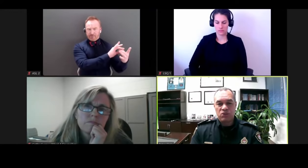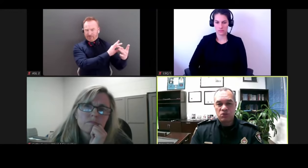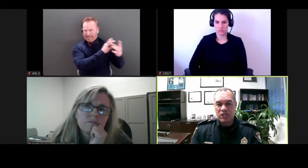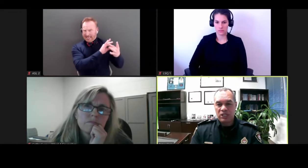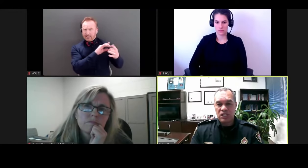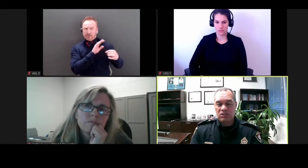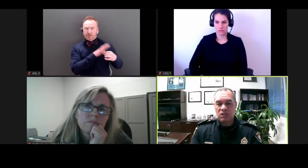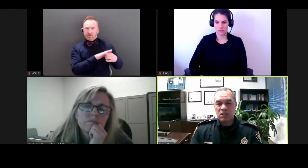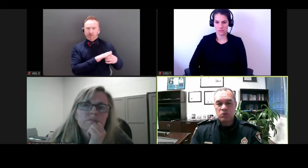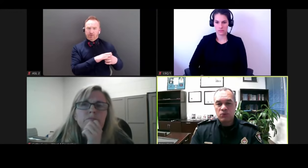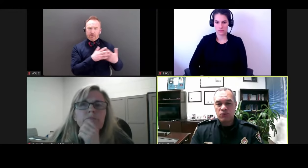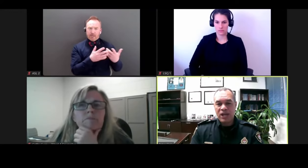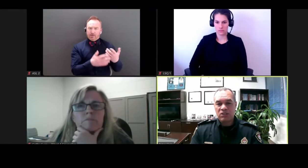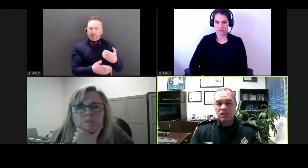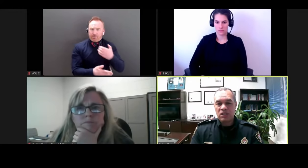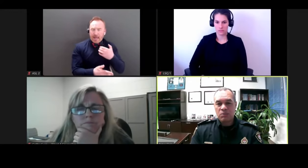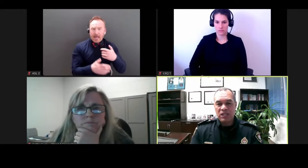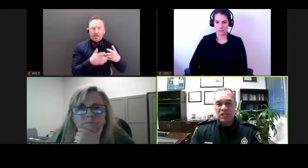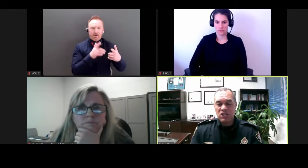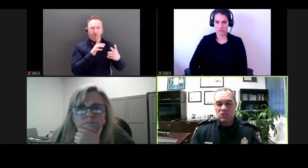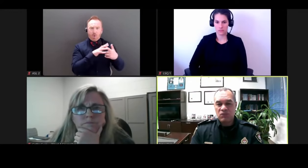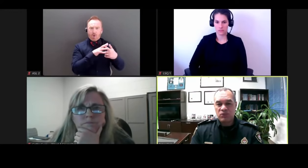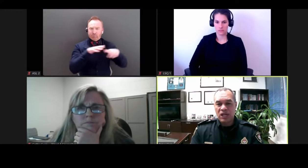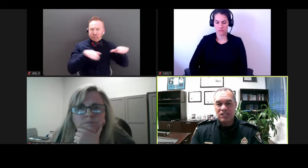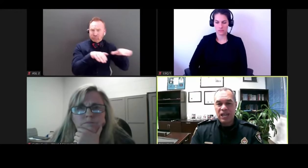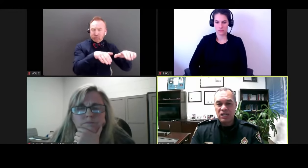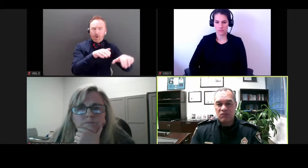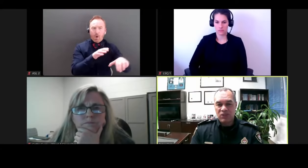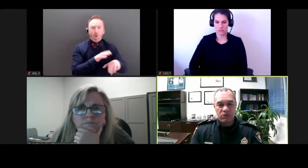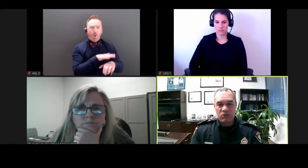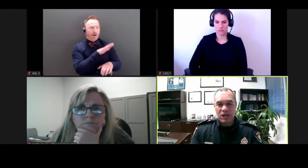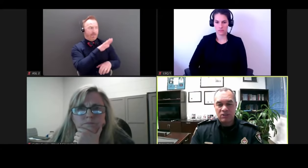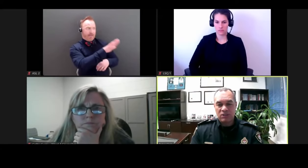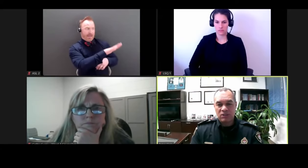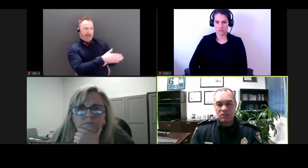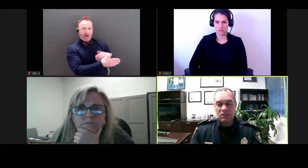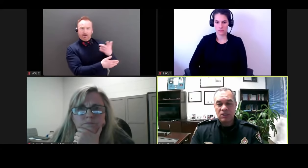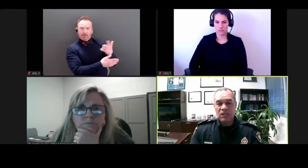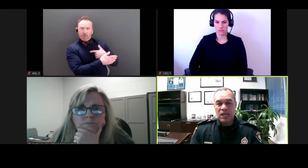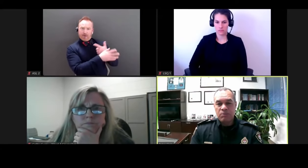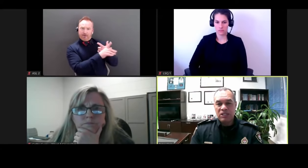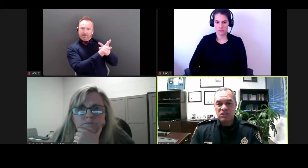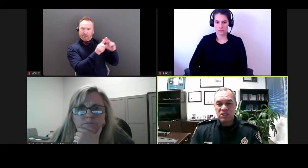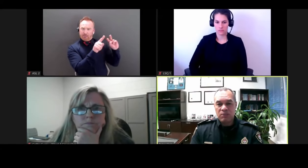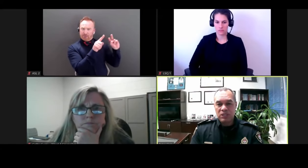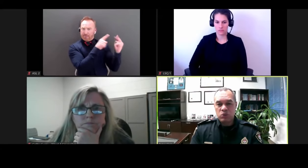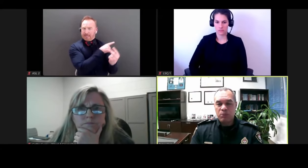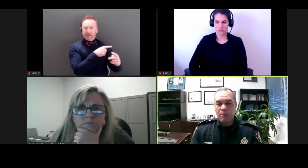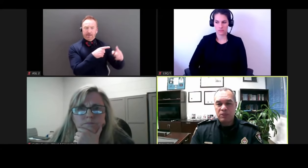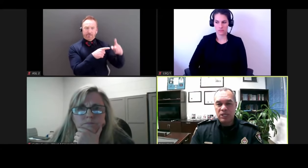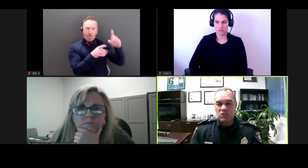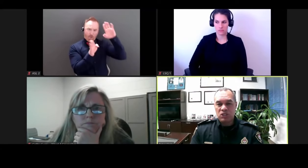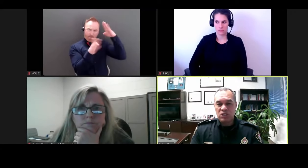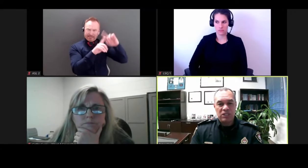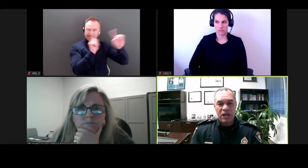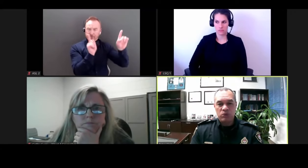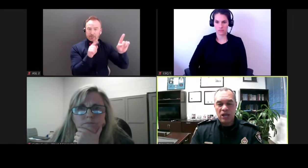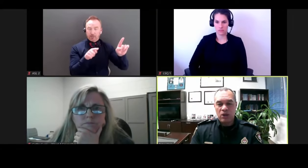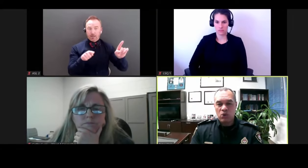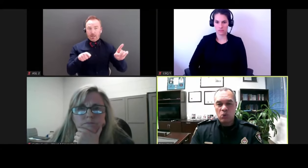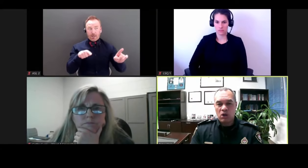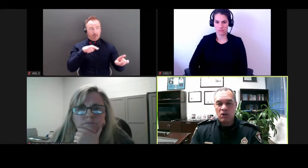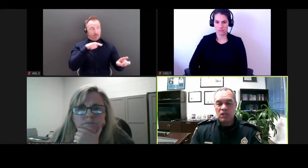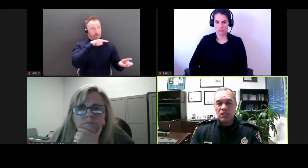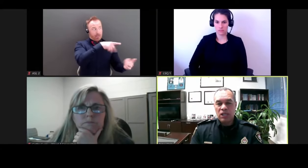set and training set to effect the mitigation, if not the end of that threat. And mixing them into a population in the